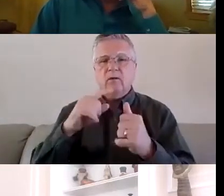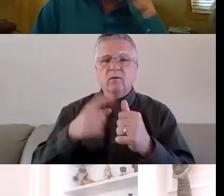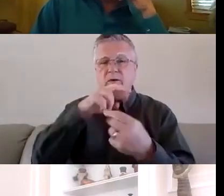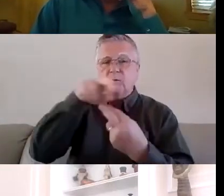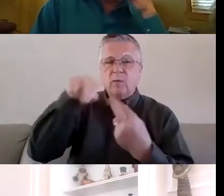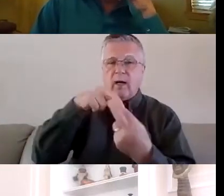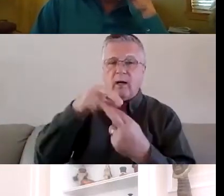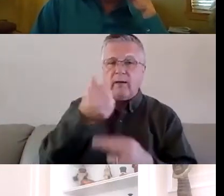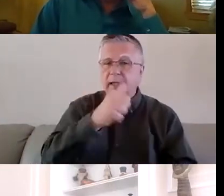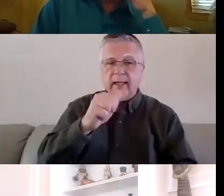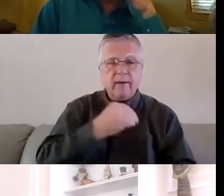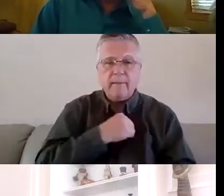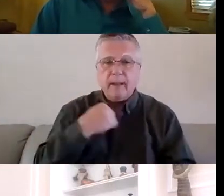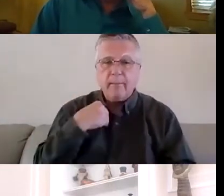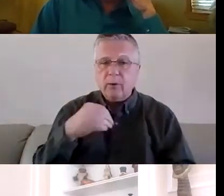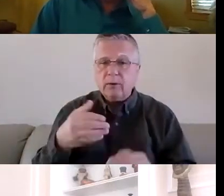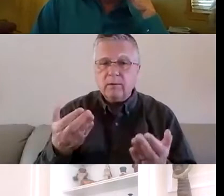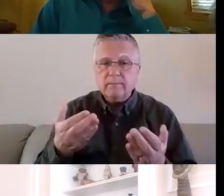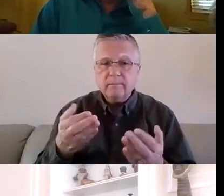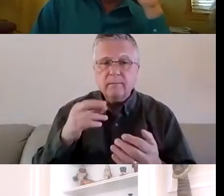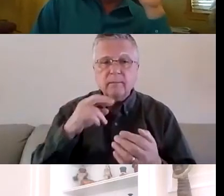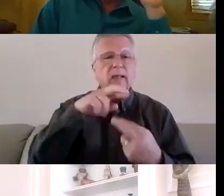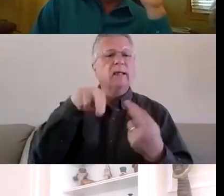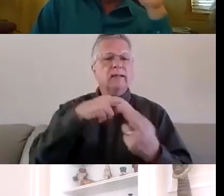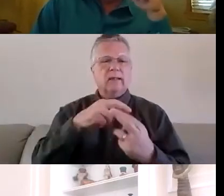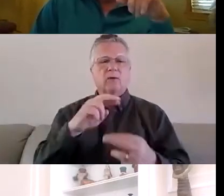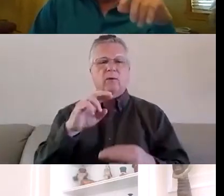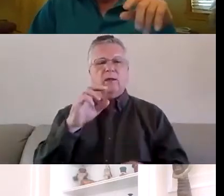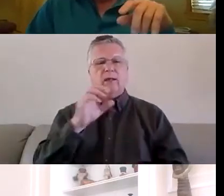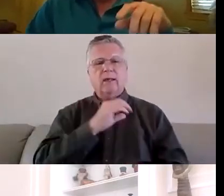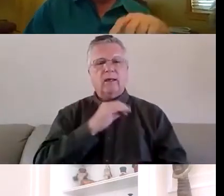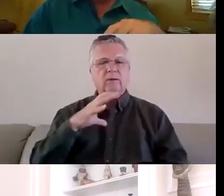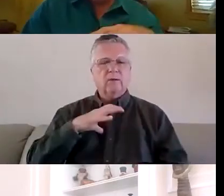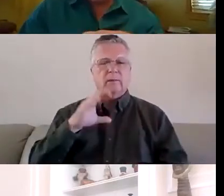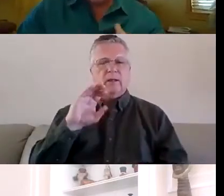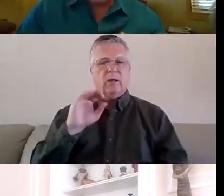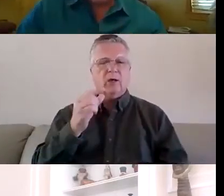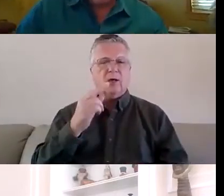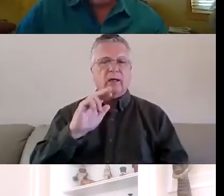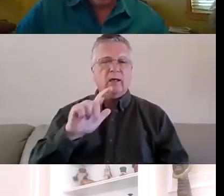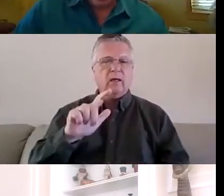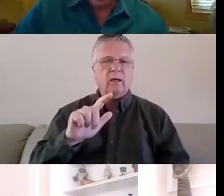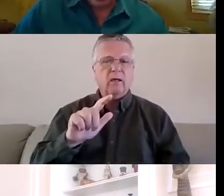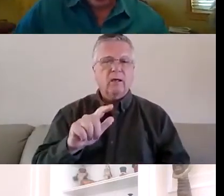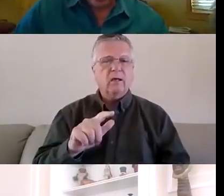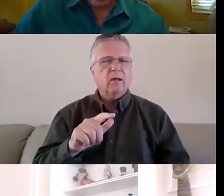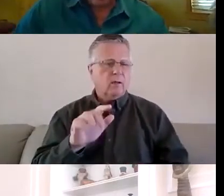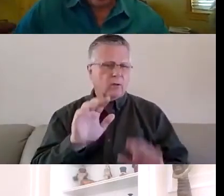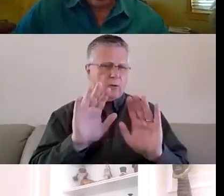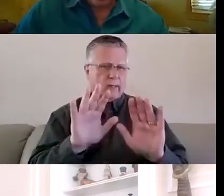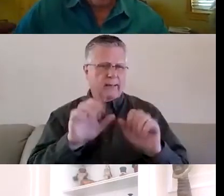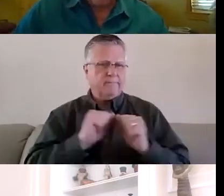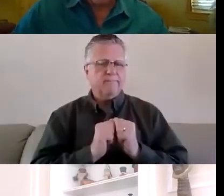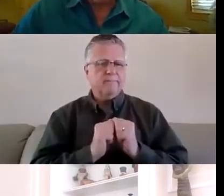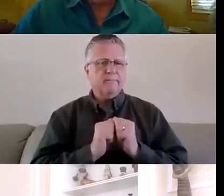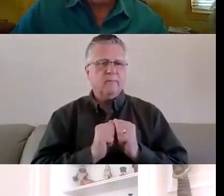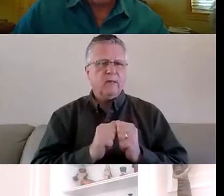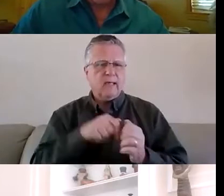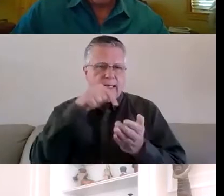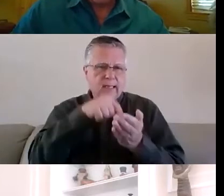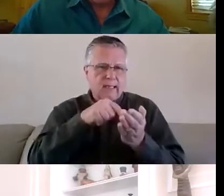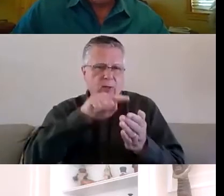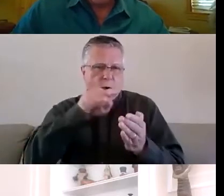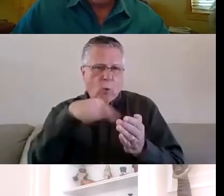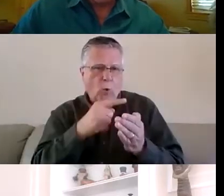members? Second round, Councilman Coghill. Yes. So am I to understand this is only COVID